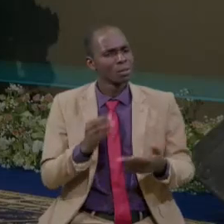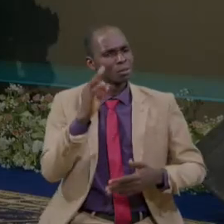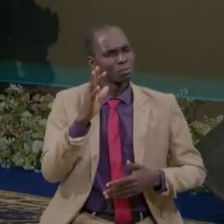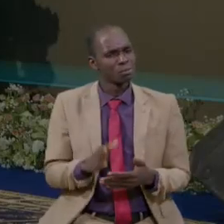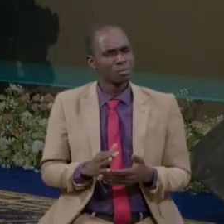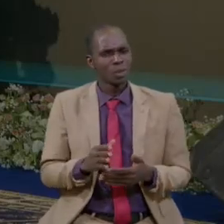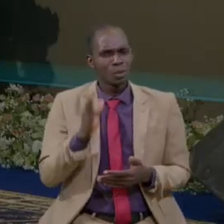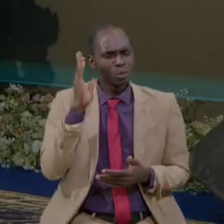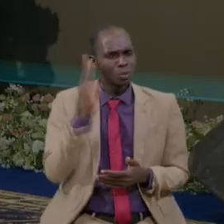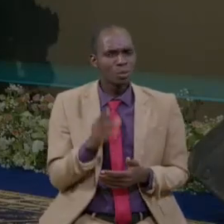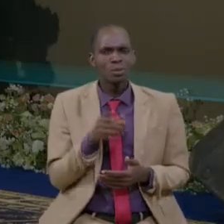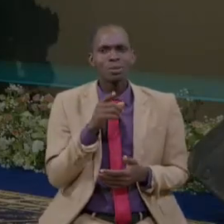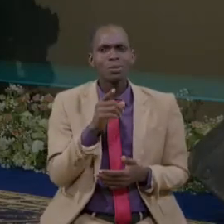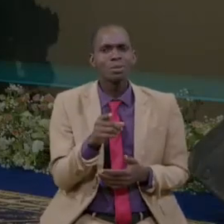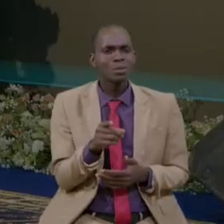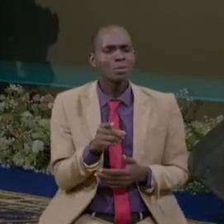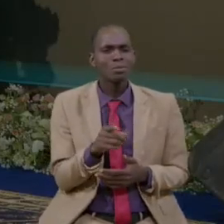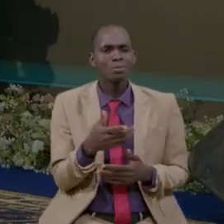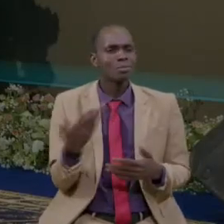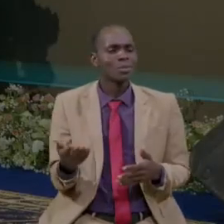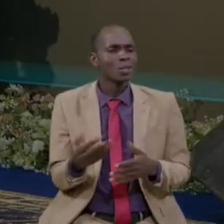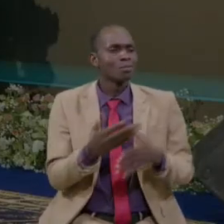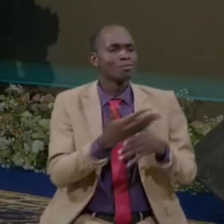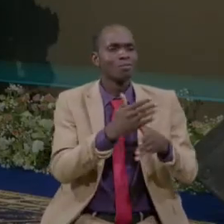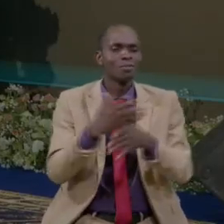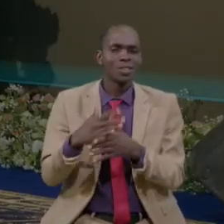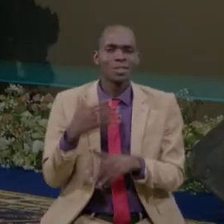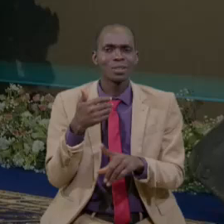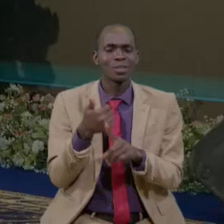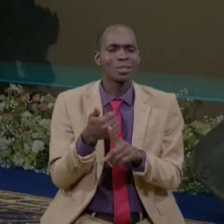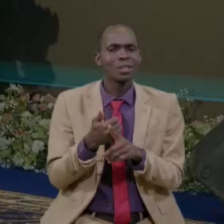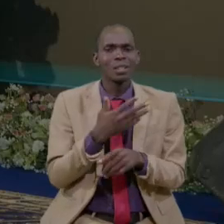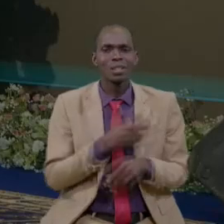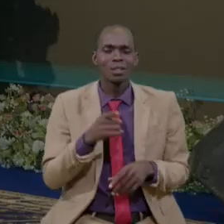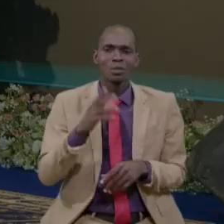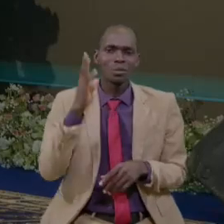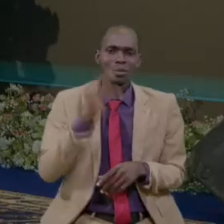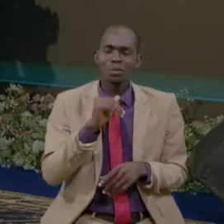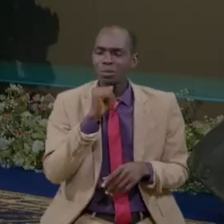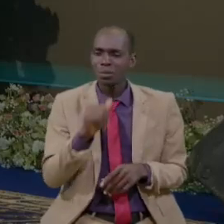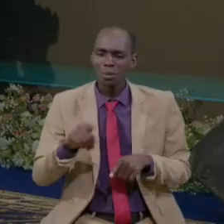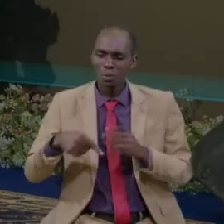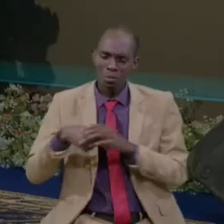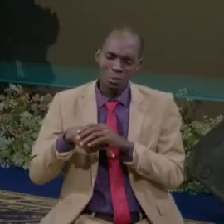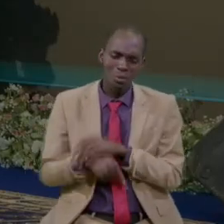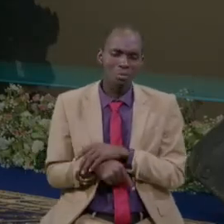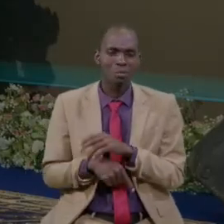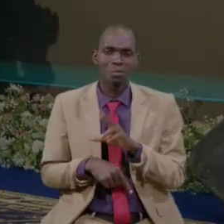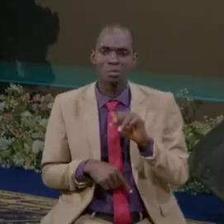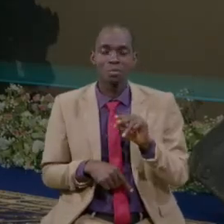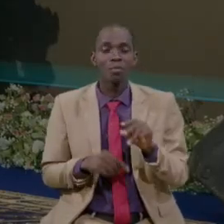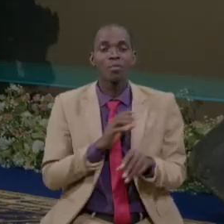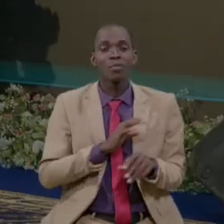spread yourself so thin, and you're not go deep. No, Christ did not say that. Go to every